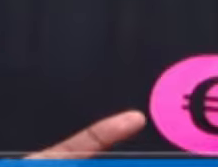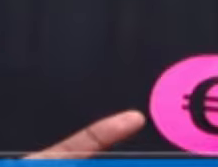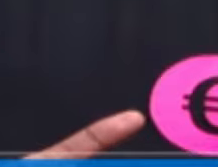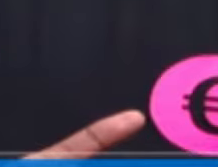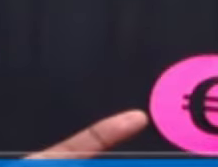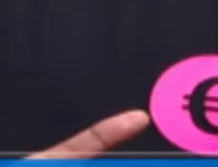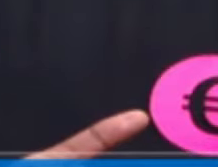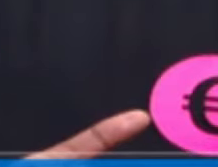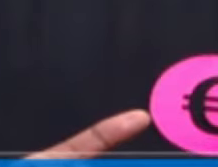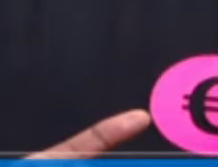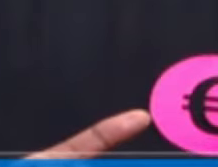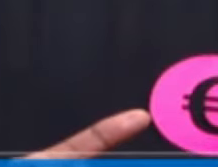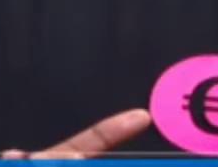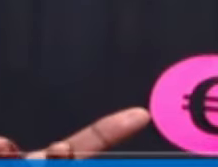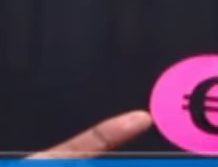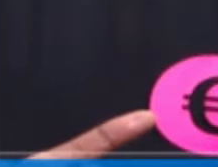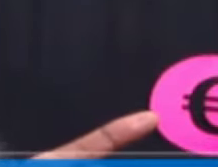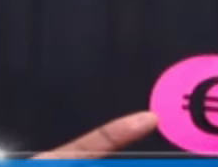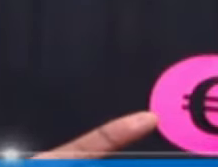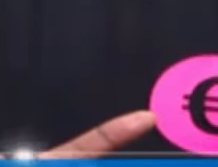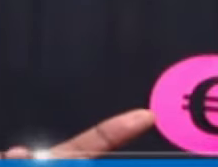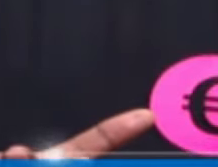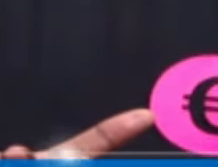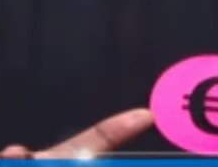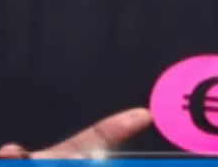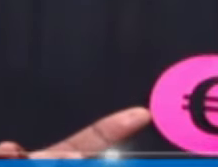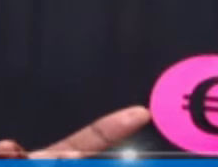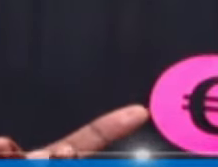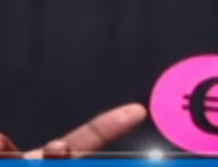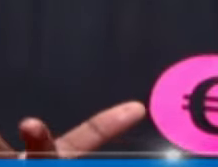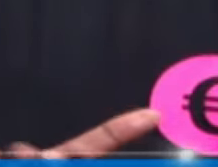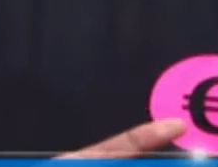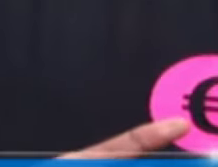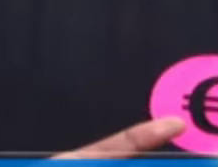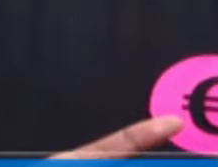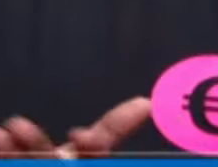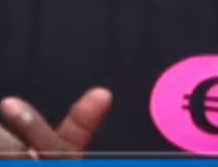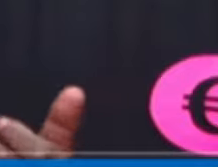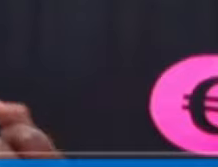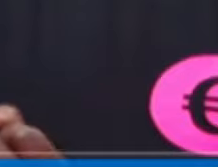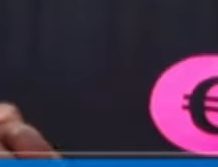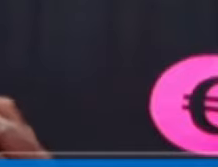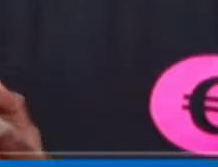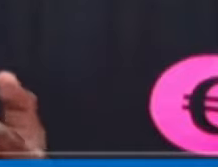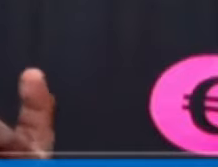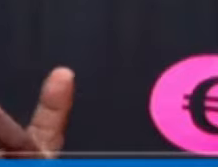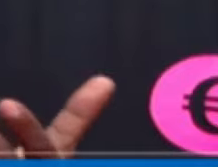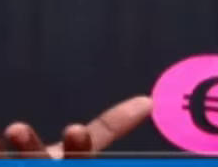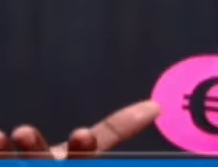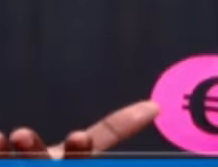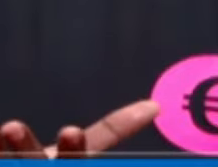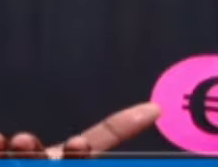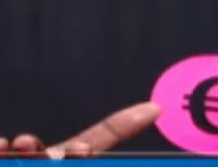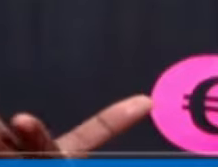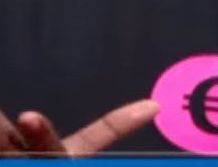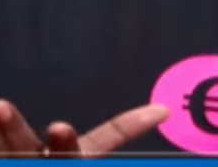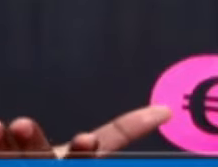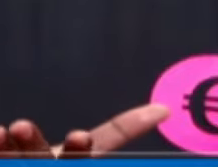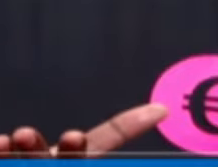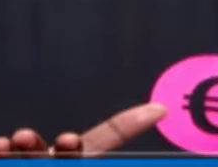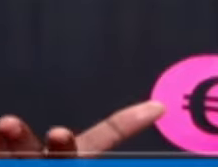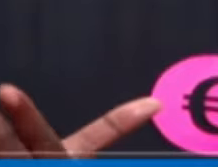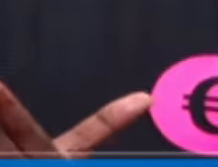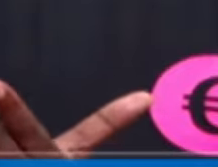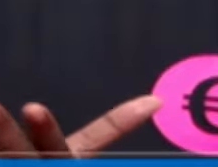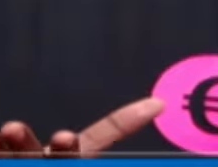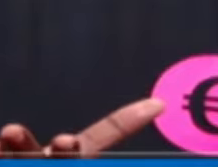license off-grid, there are solutions today that are there, and we would encourage homegrown